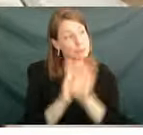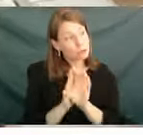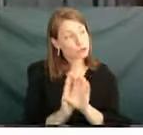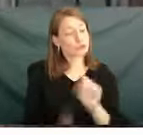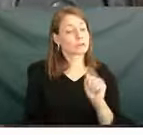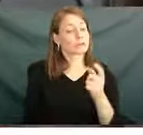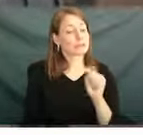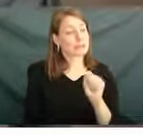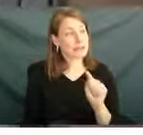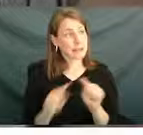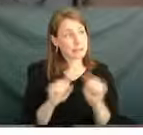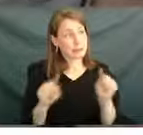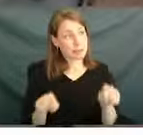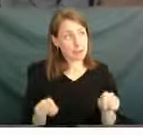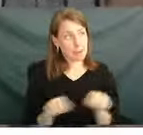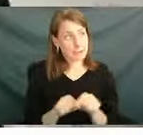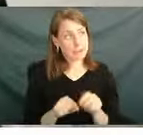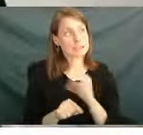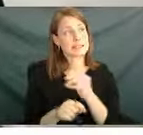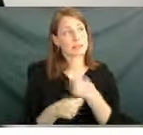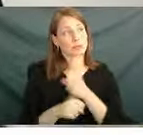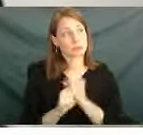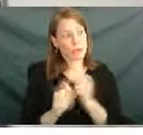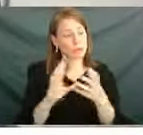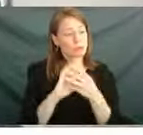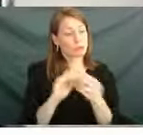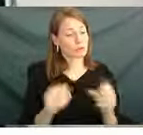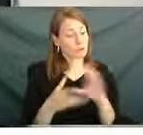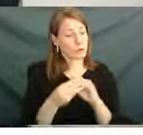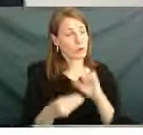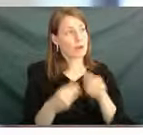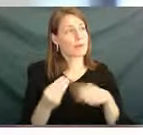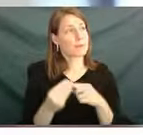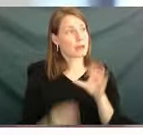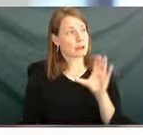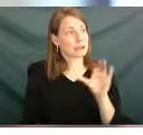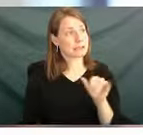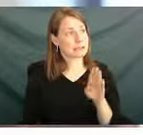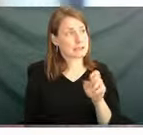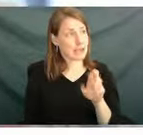they're telling. IT is a very good way of getting cyberbullying message